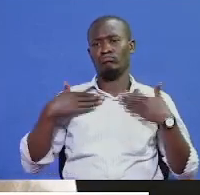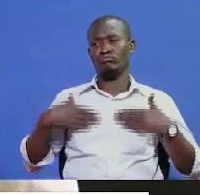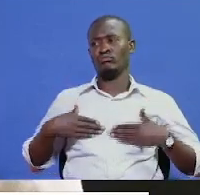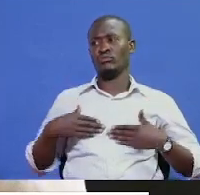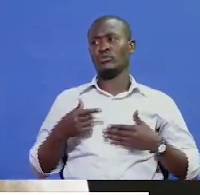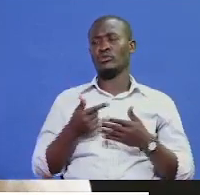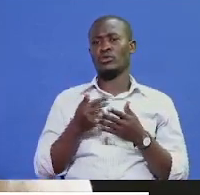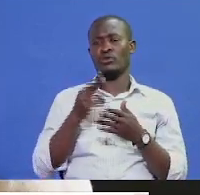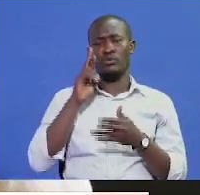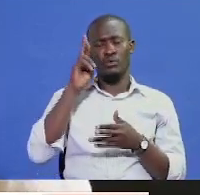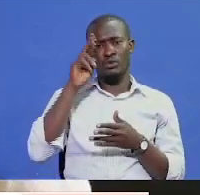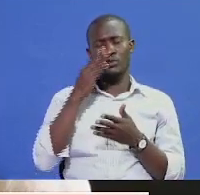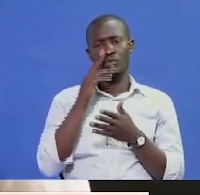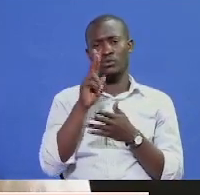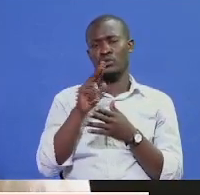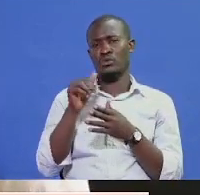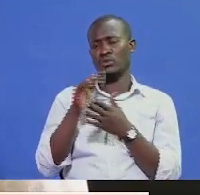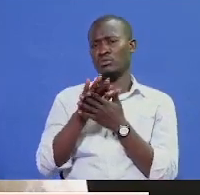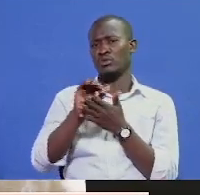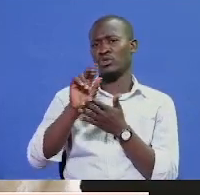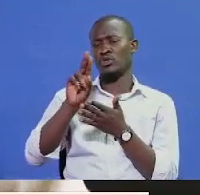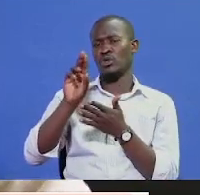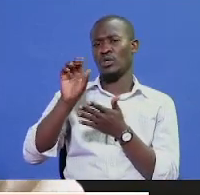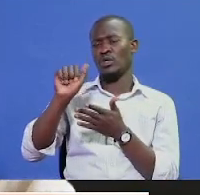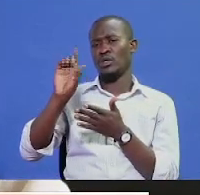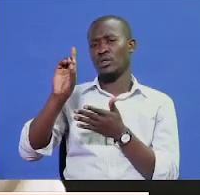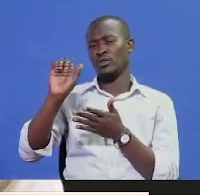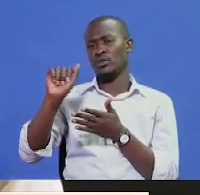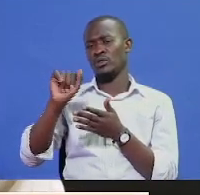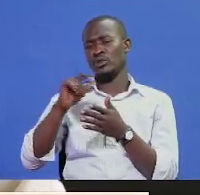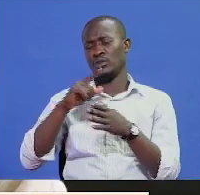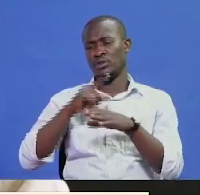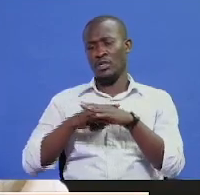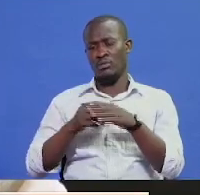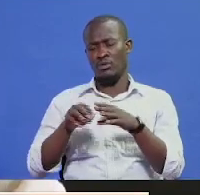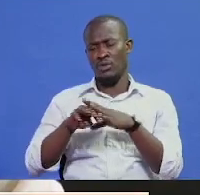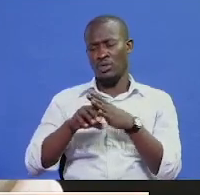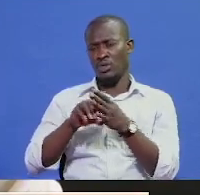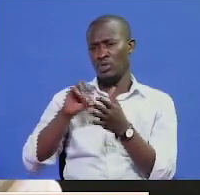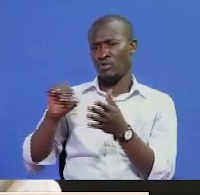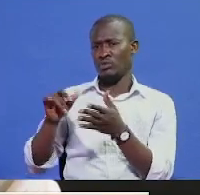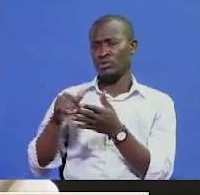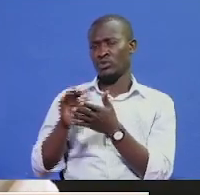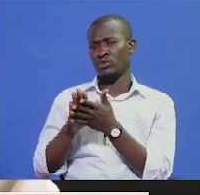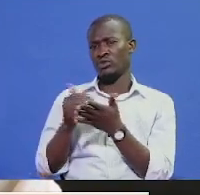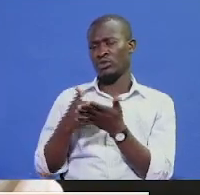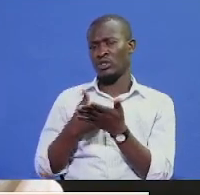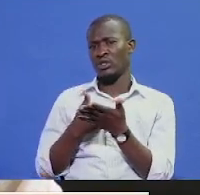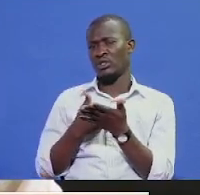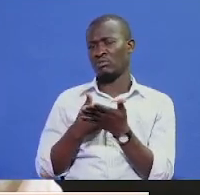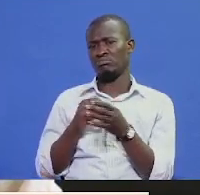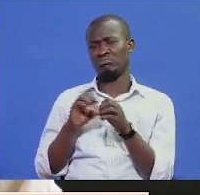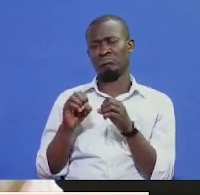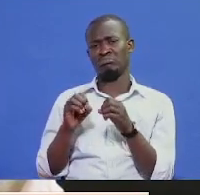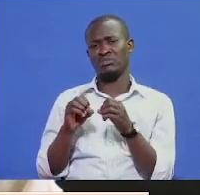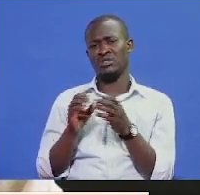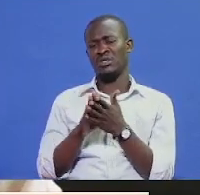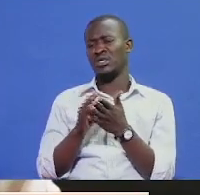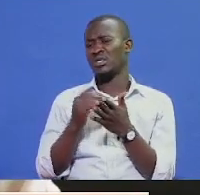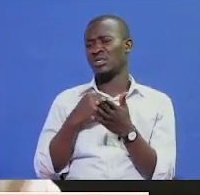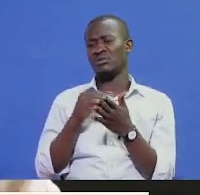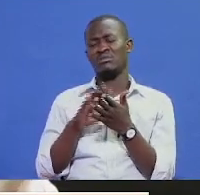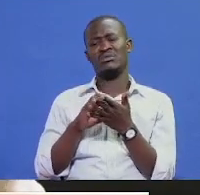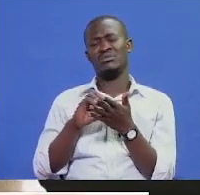that reason, you can use it with an IUD. When you remove it, because it's hypoallergenic and non-toxic, it doesn't